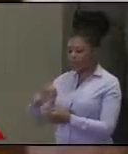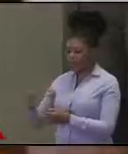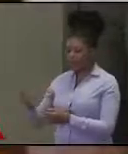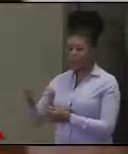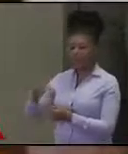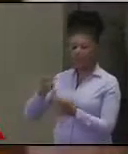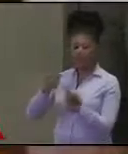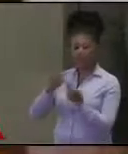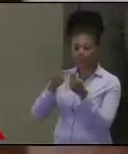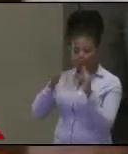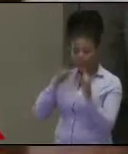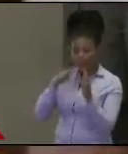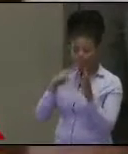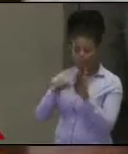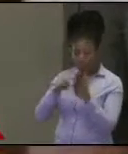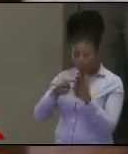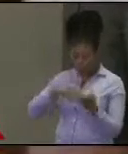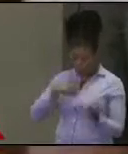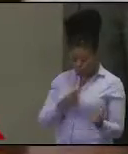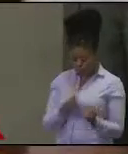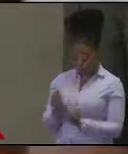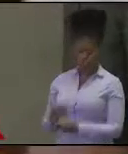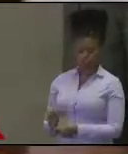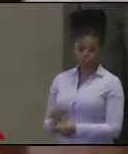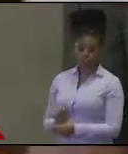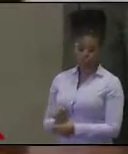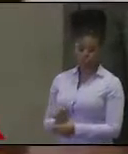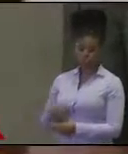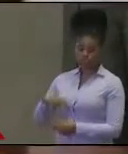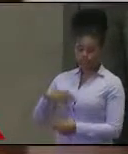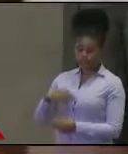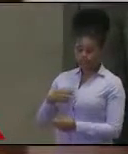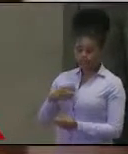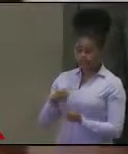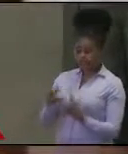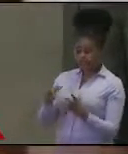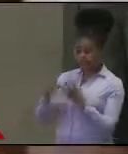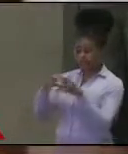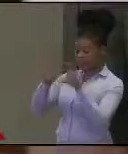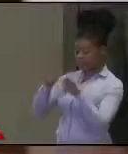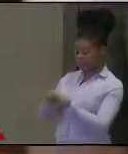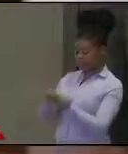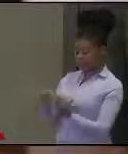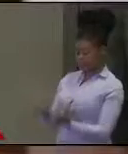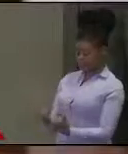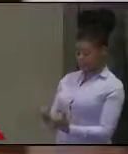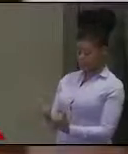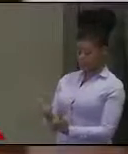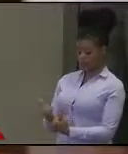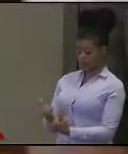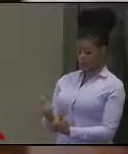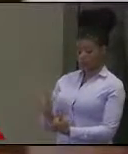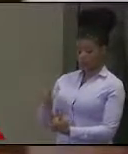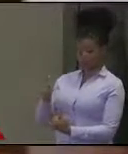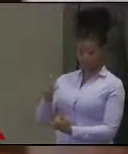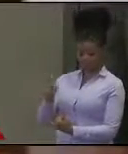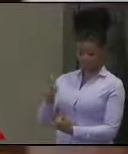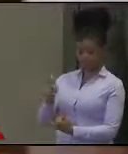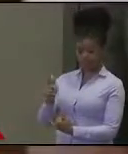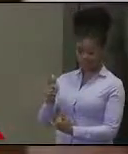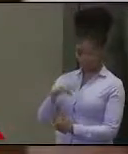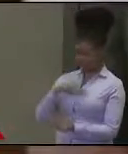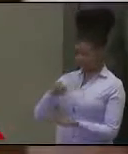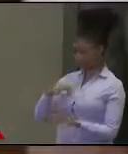So it's going to be important that we do that. Yabona ke ndingaboni ninika abantu i-certificate namhlanje late. Fortunately ndizabe